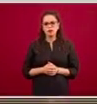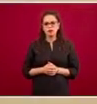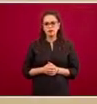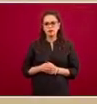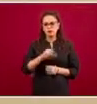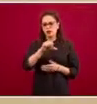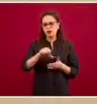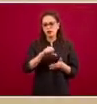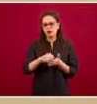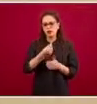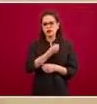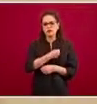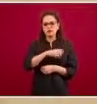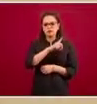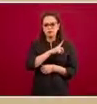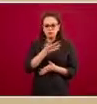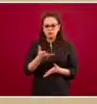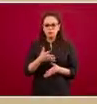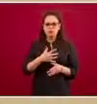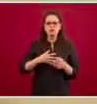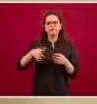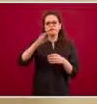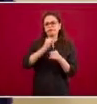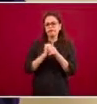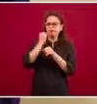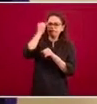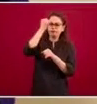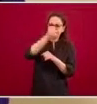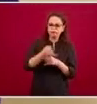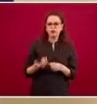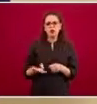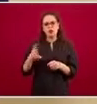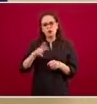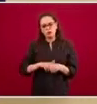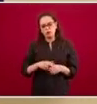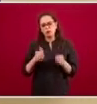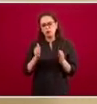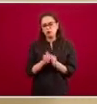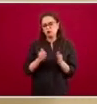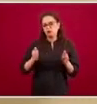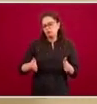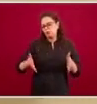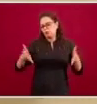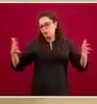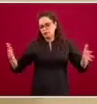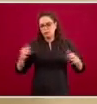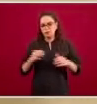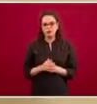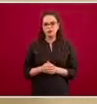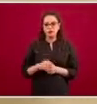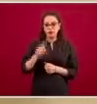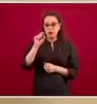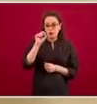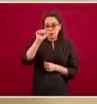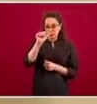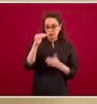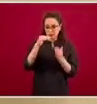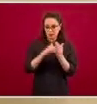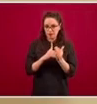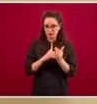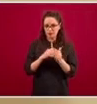medicine units, health centers in rural areas and city centers, hospitals. In total, we